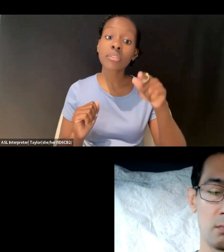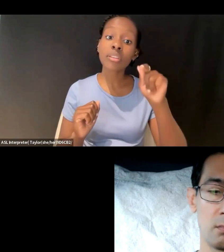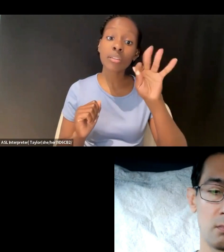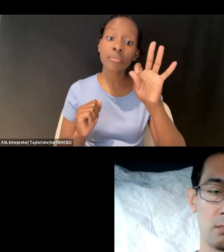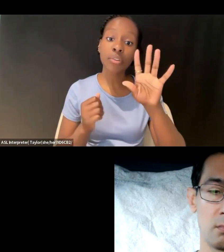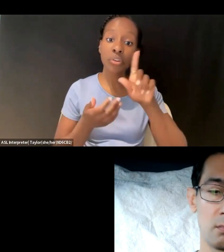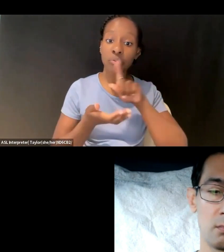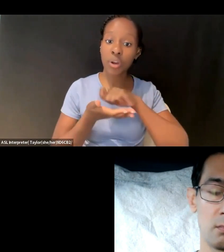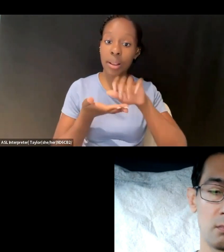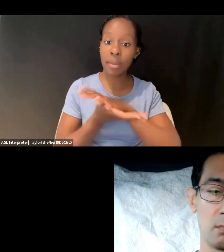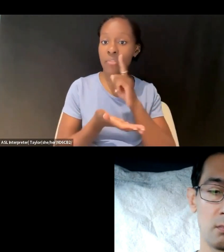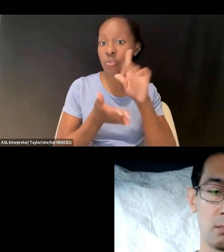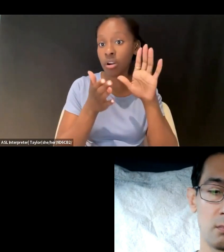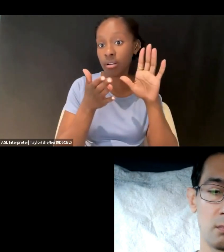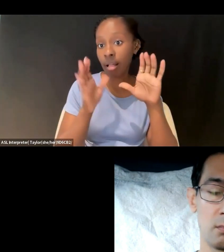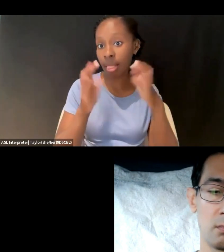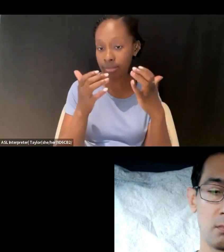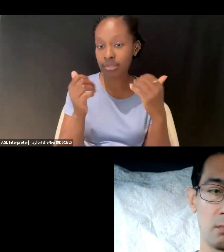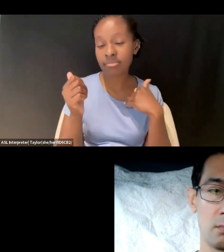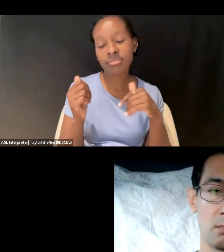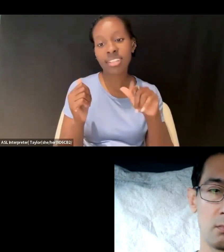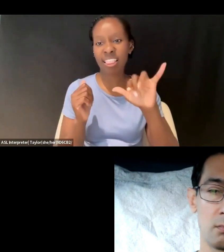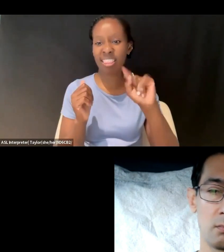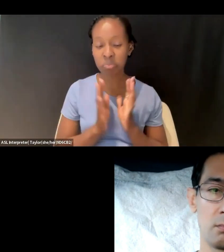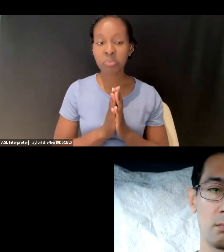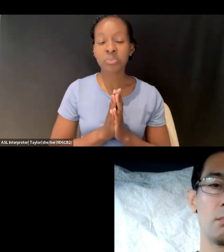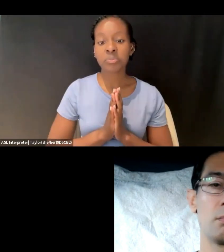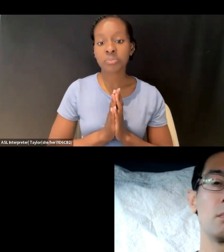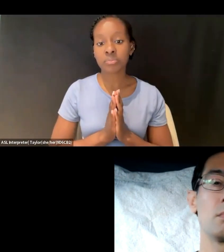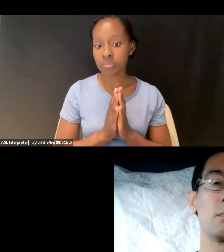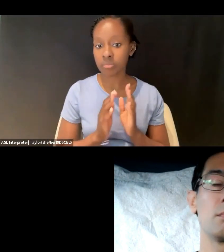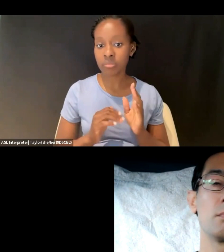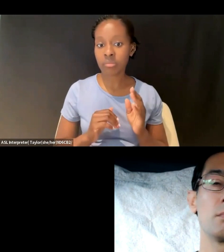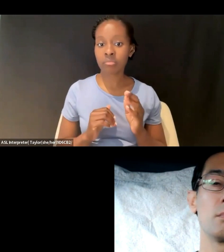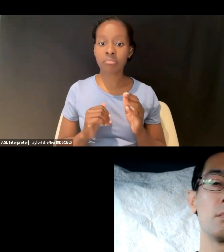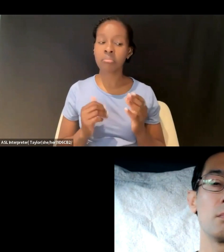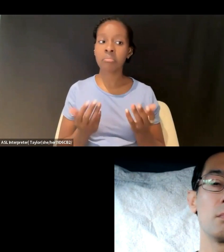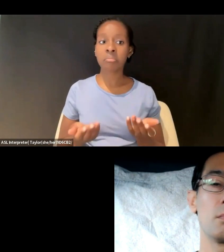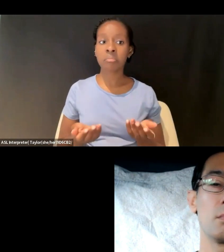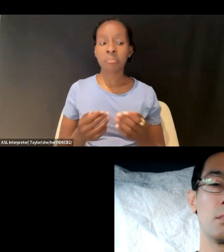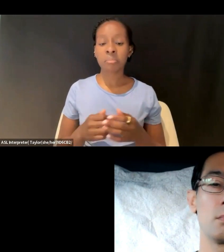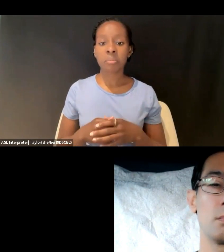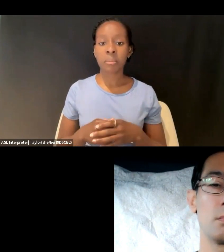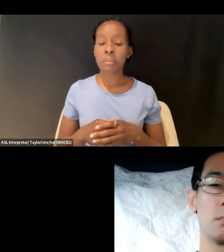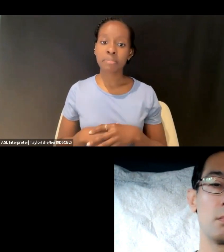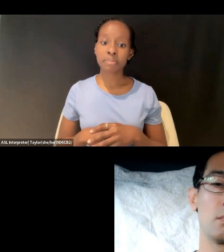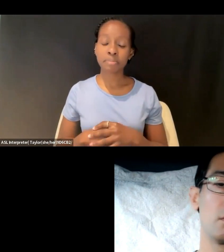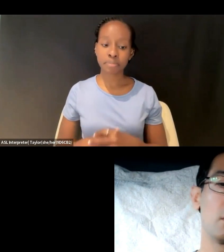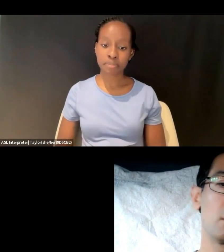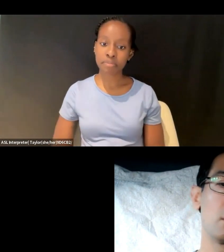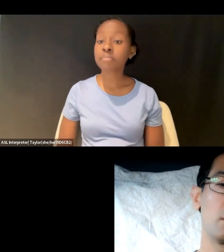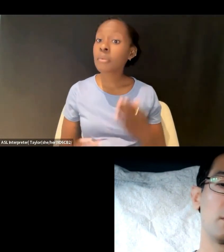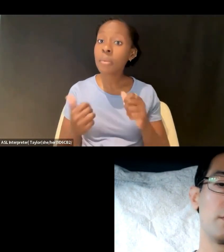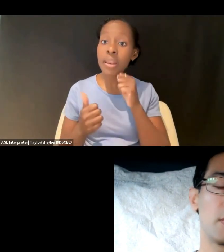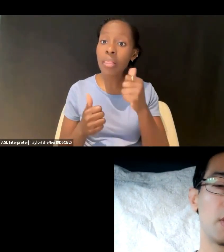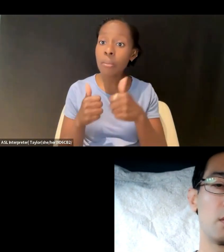a paper for a class, right, and it's a literature review of some sort, that may not be the most, say,